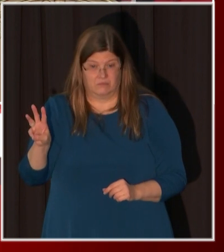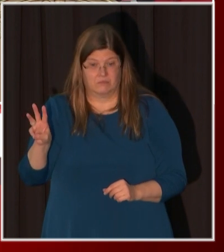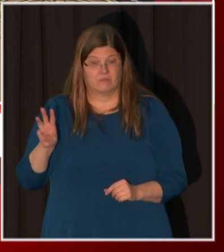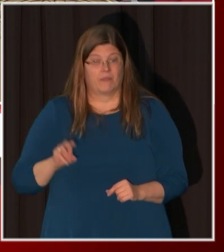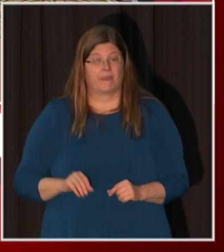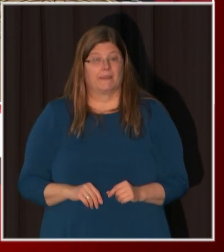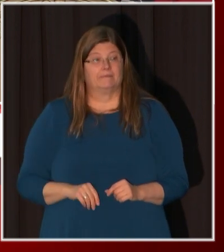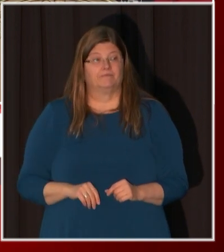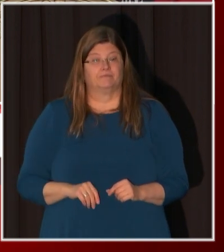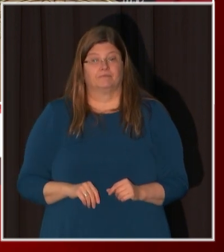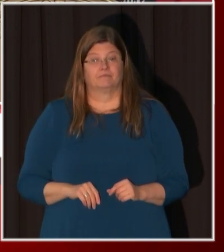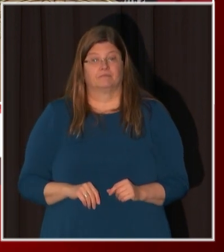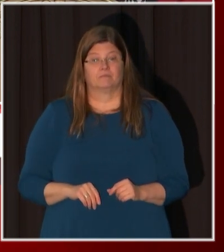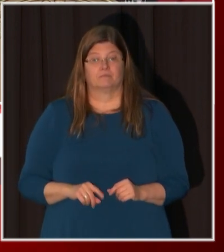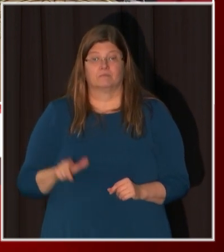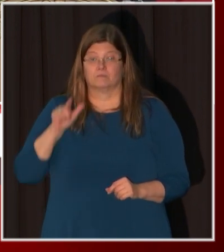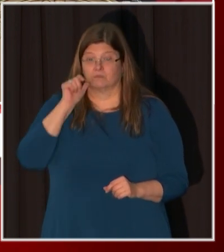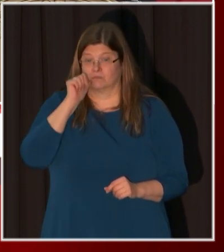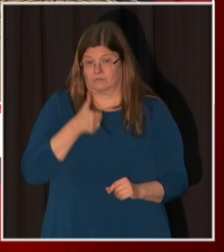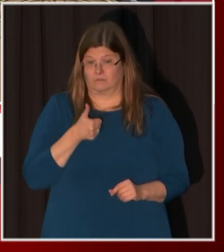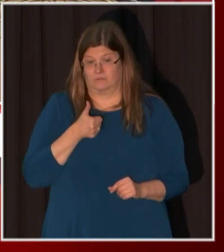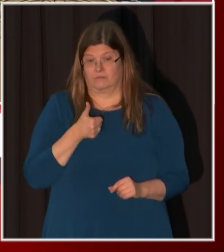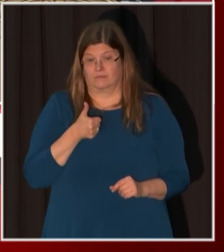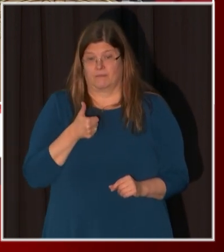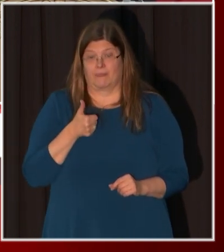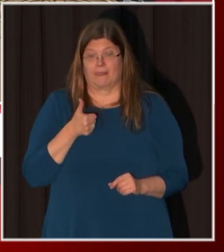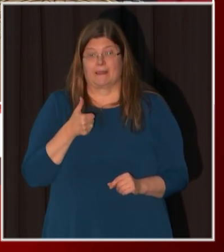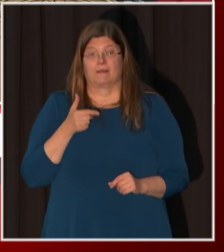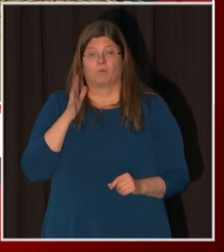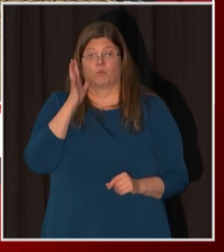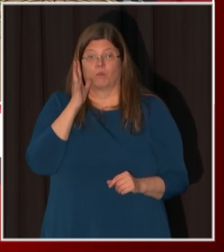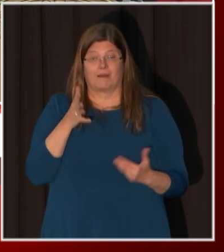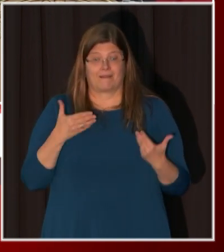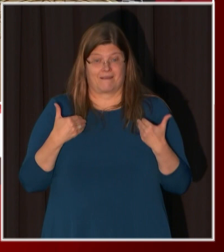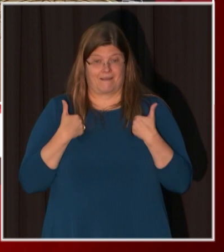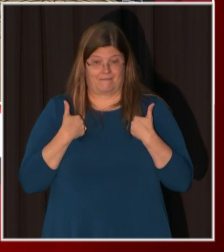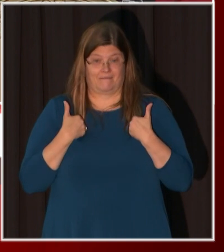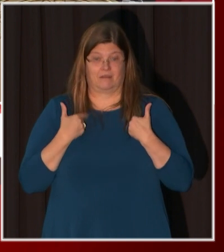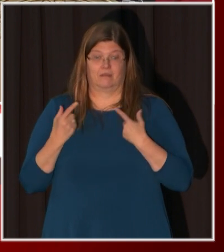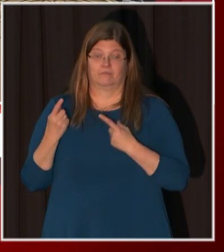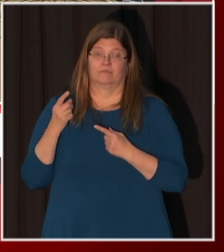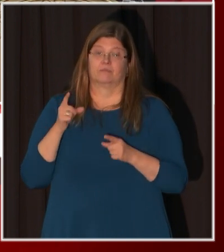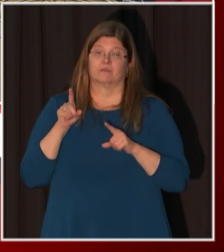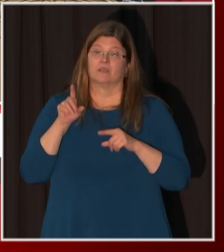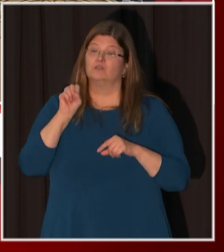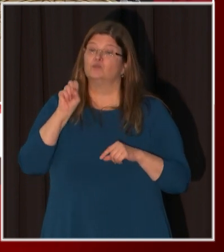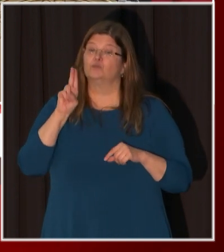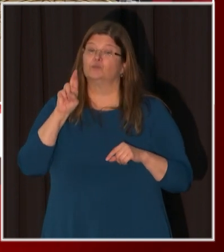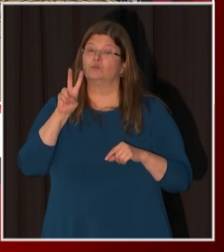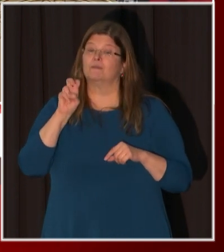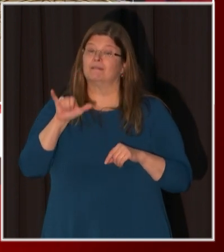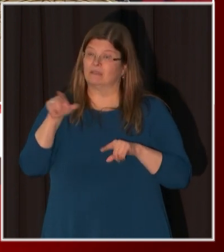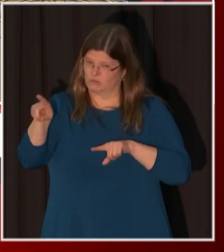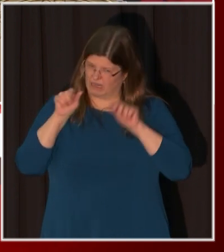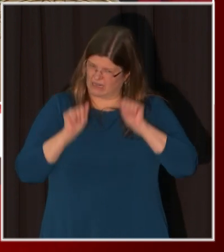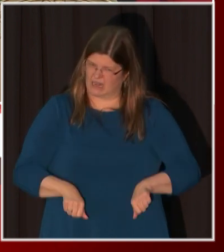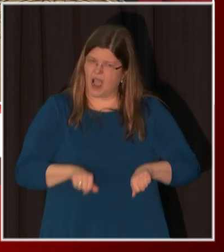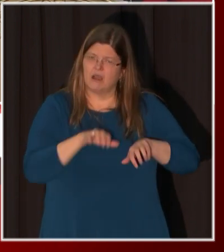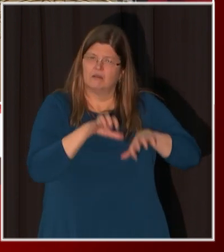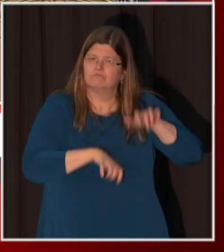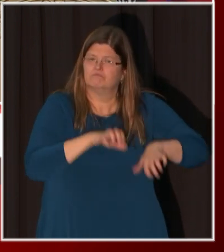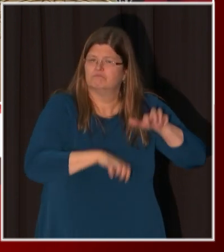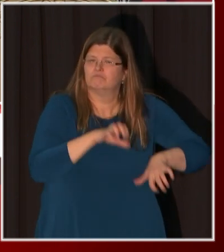coronavirus.dc.gov/reopendc. Tomorrow there will be a survey to take, and you may join us Wednesday for a virtual town